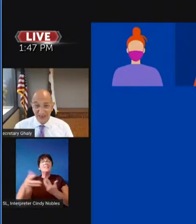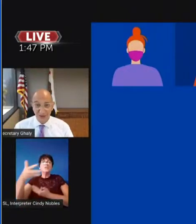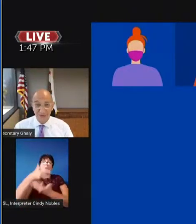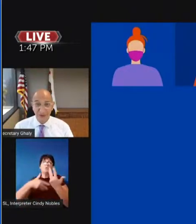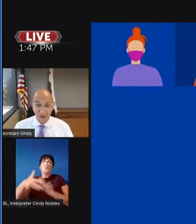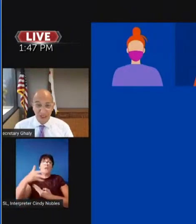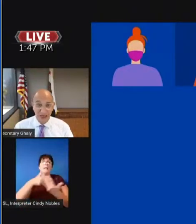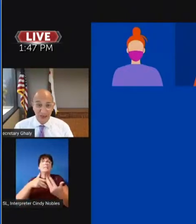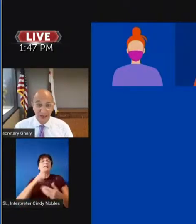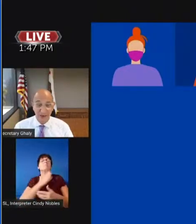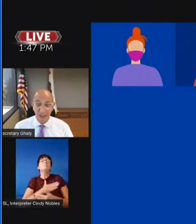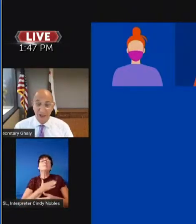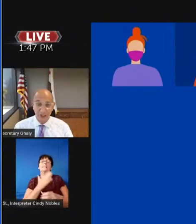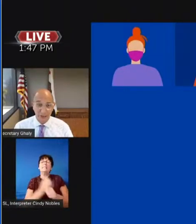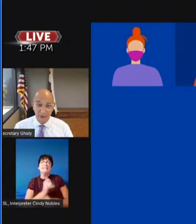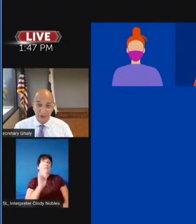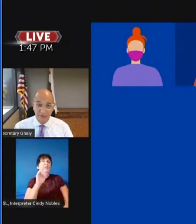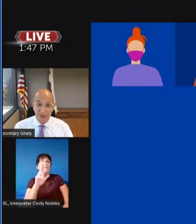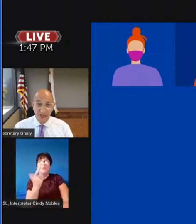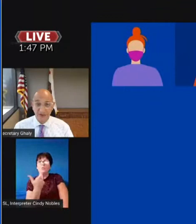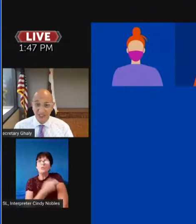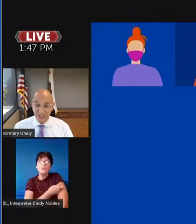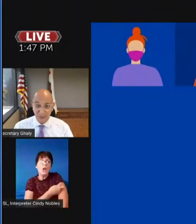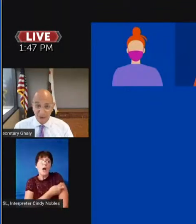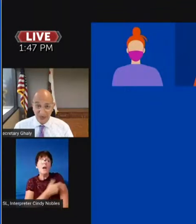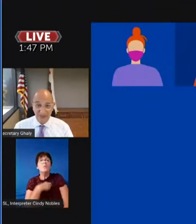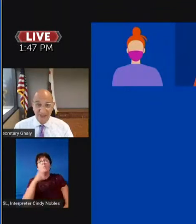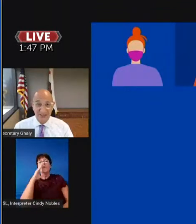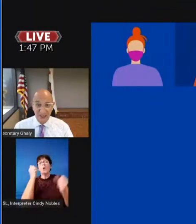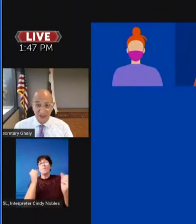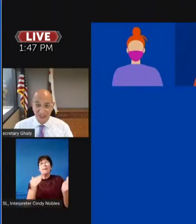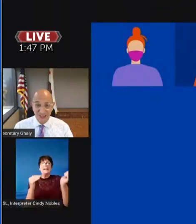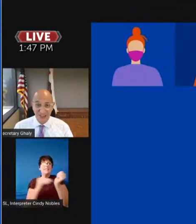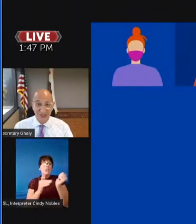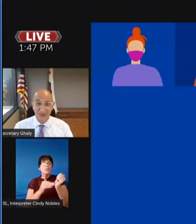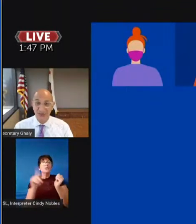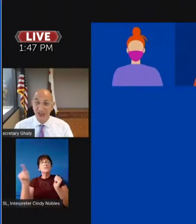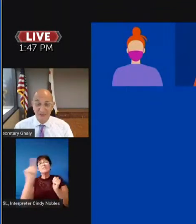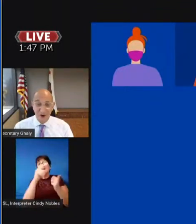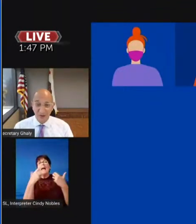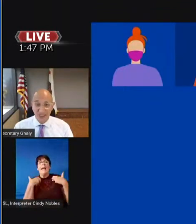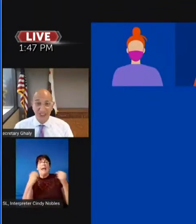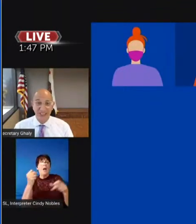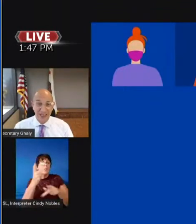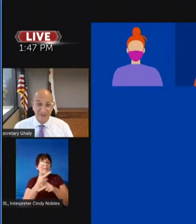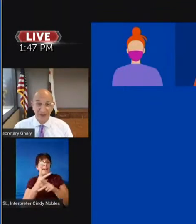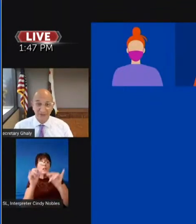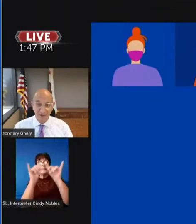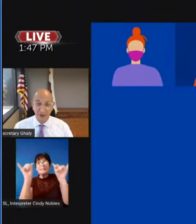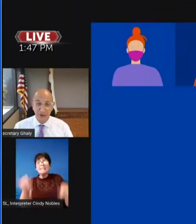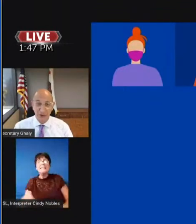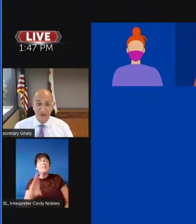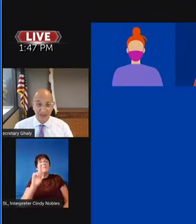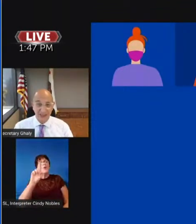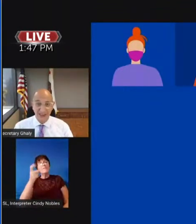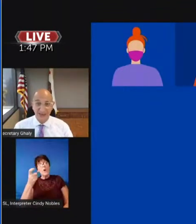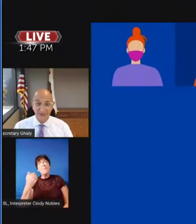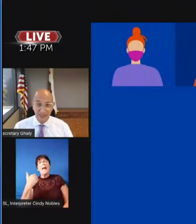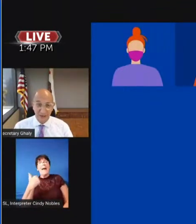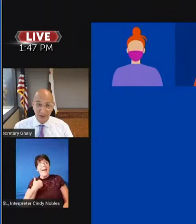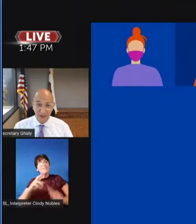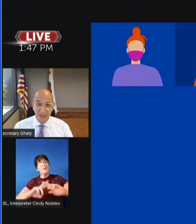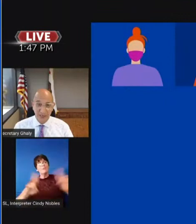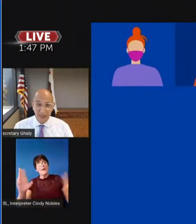please get your flu shot. We know a number of physician practices, health systems, pharmacies have the flu